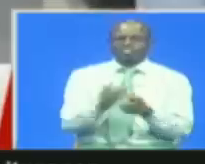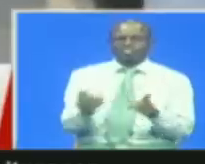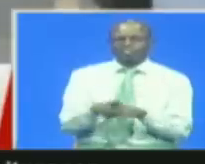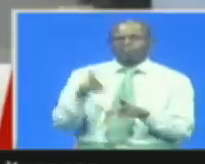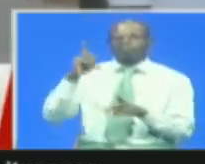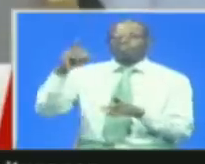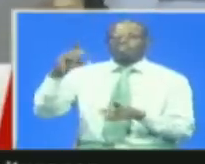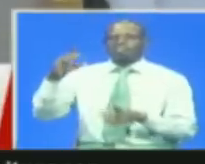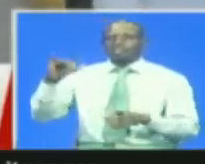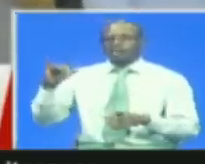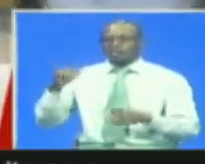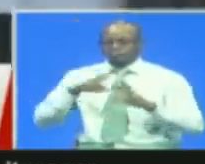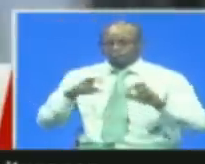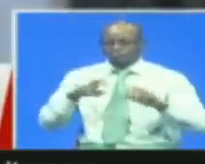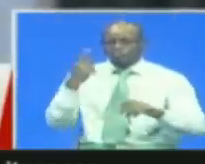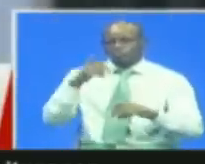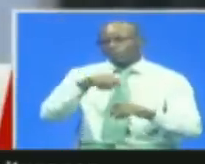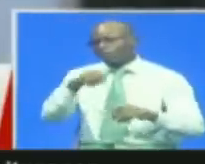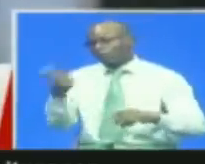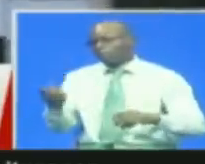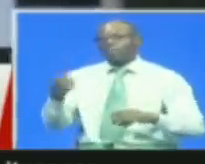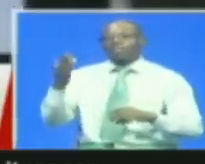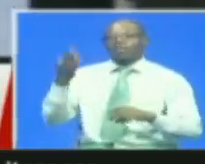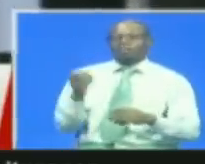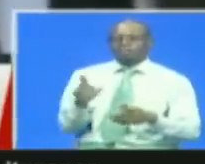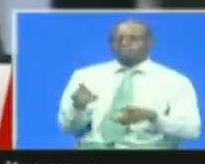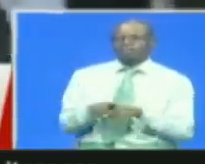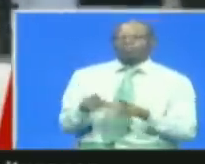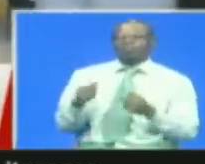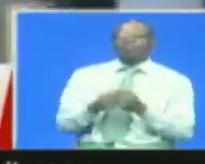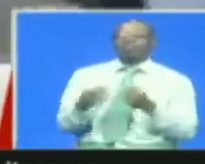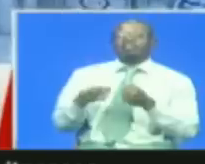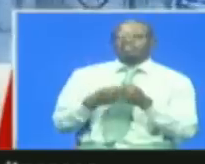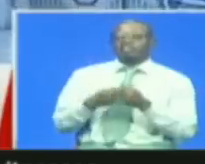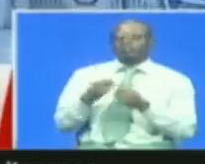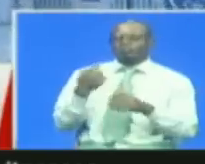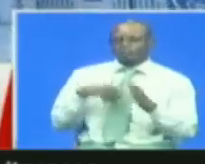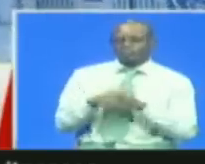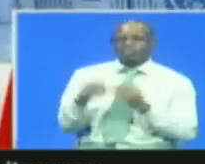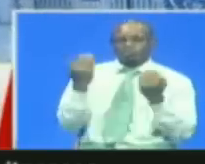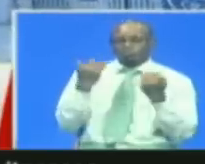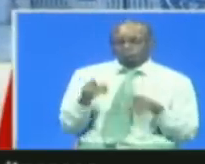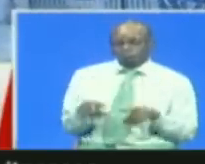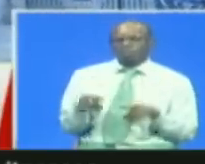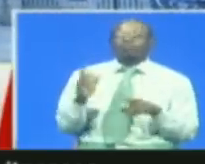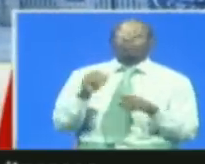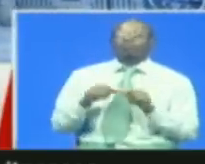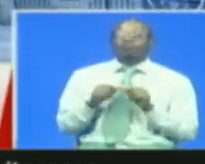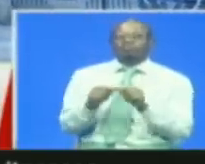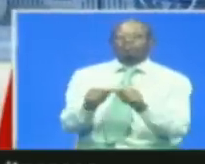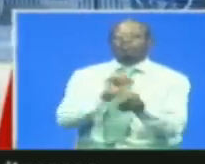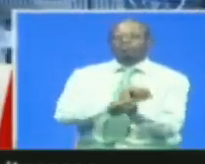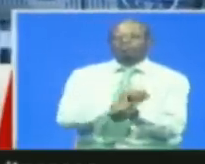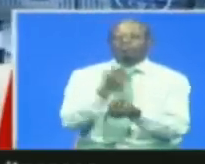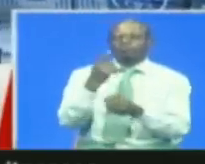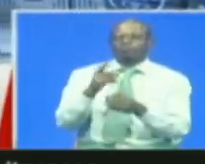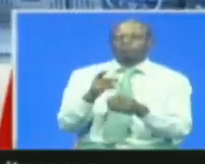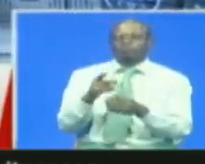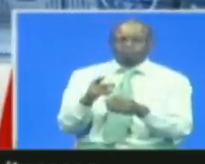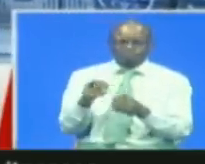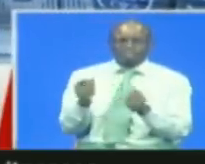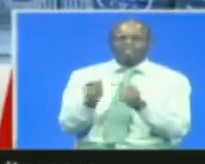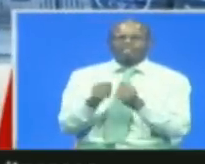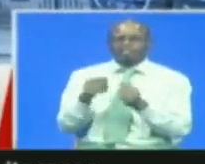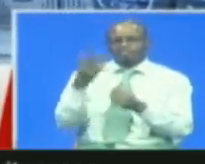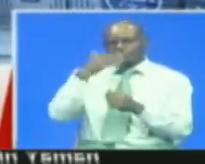In the meantime, 18 employees presented in court today will spend 10 more days in custody to allow for investigations. Setolale